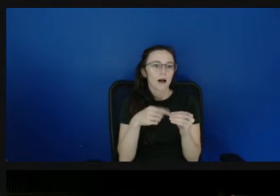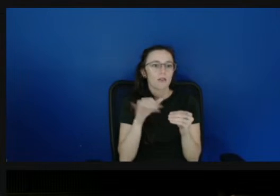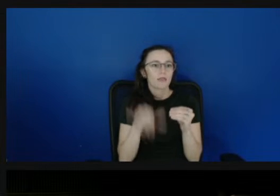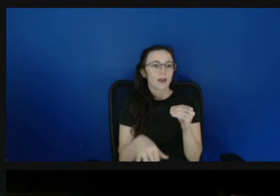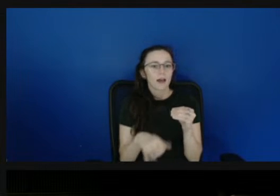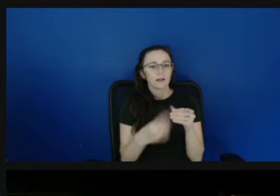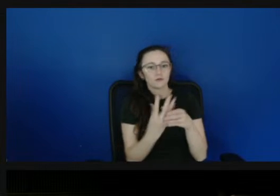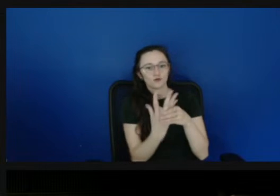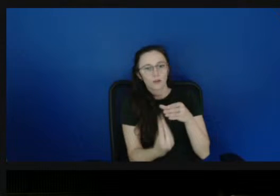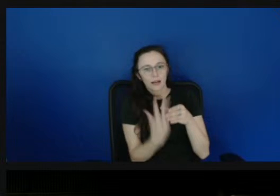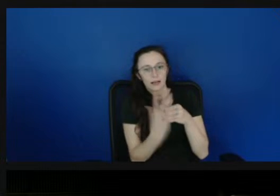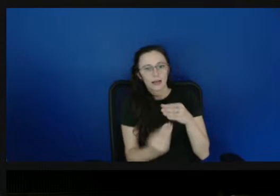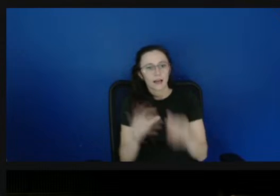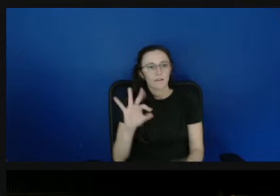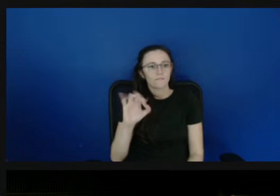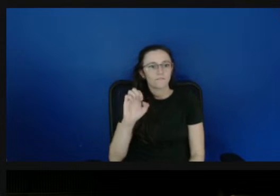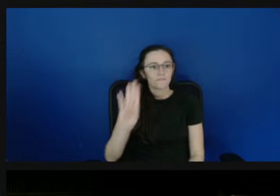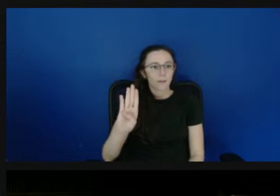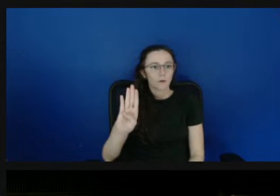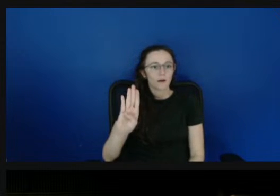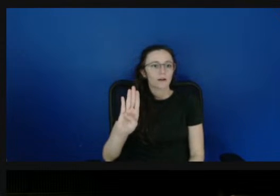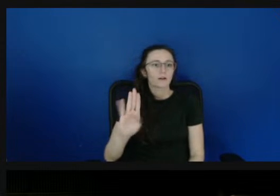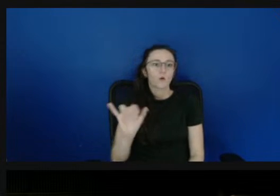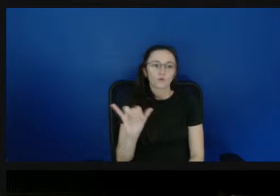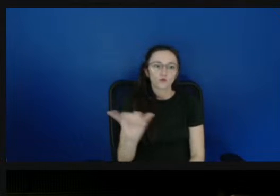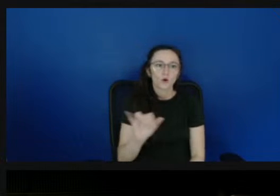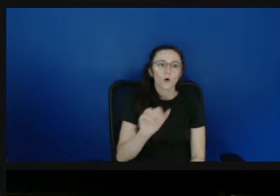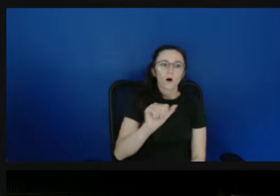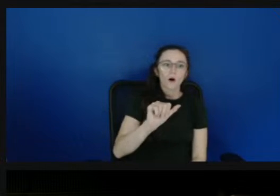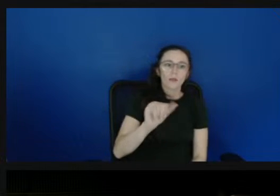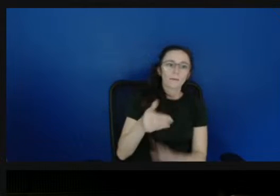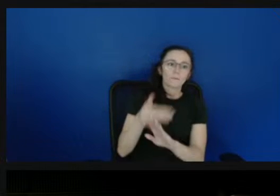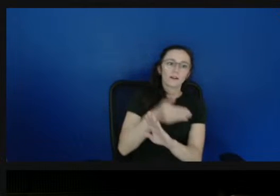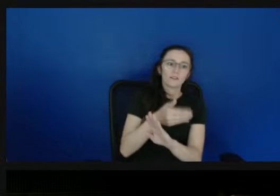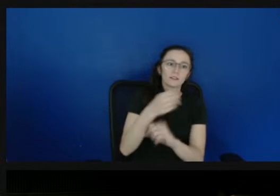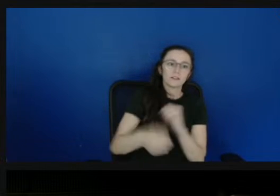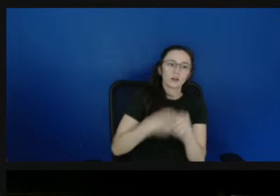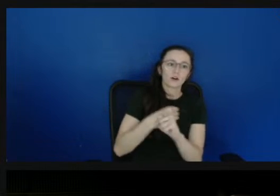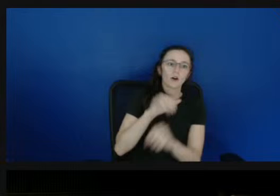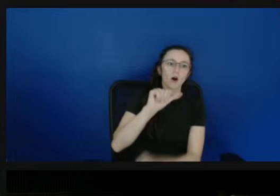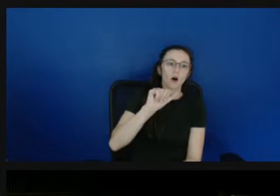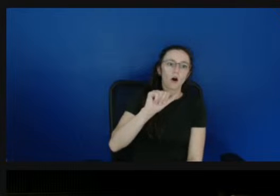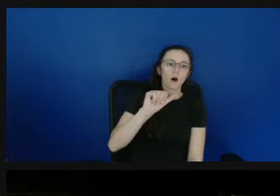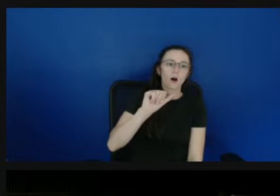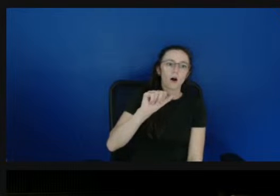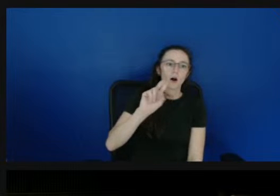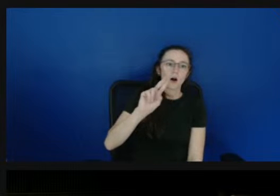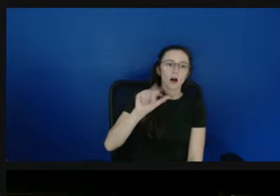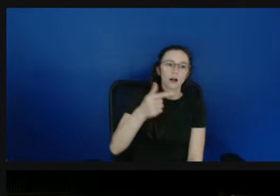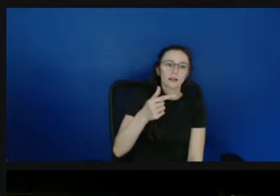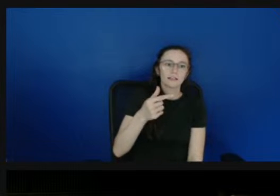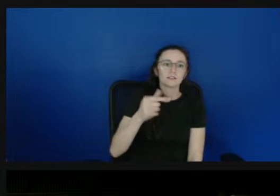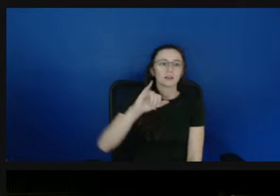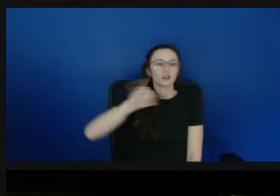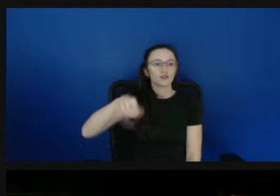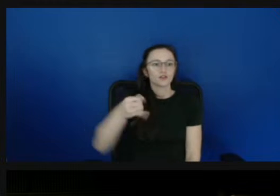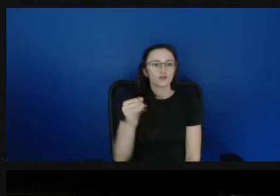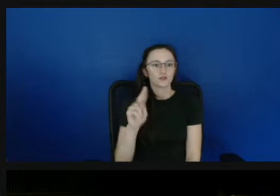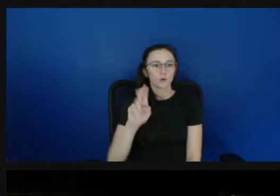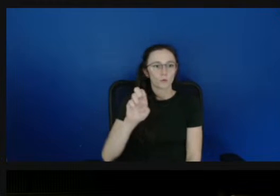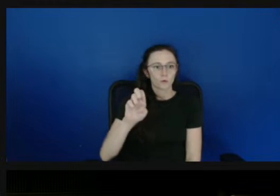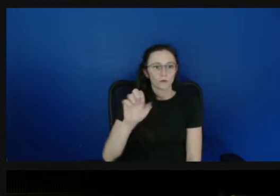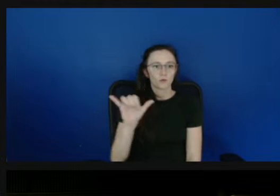but also how there were drainings in the previous year in August and June, right? So that's what that looks like. It's,